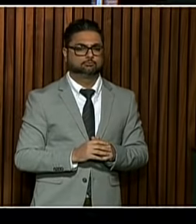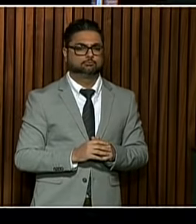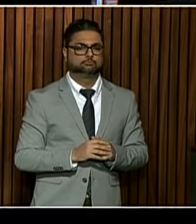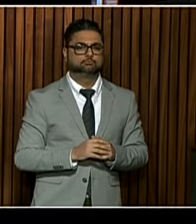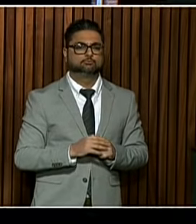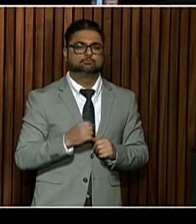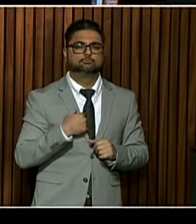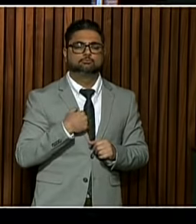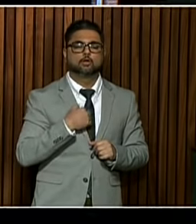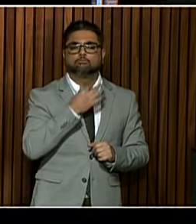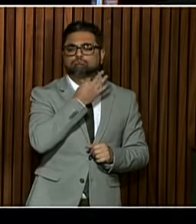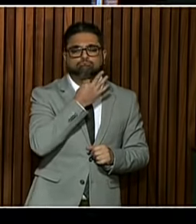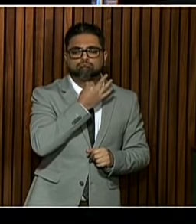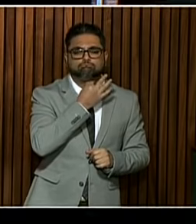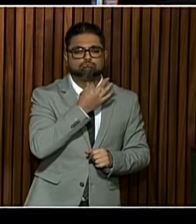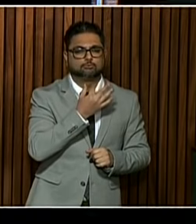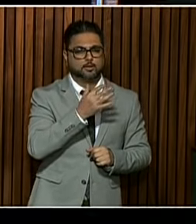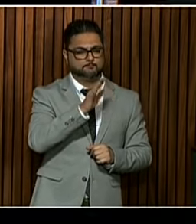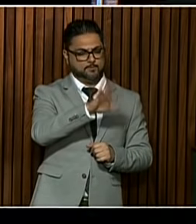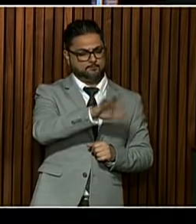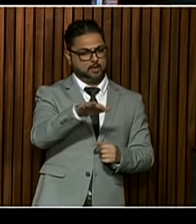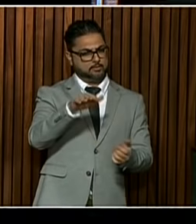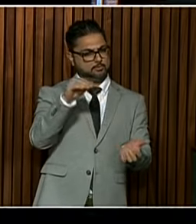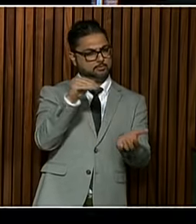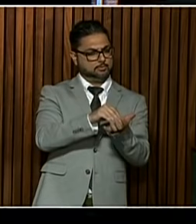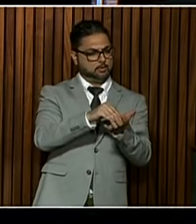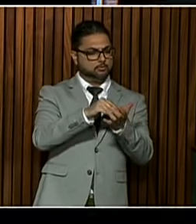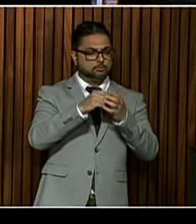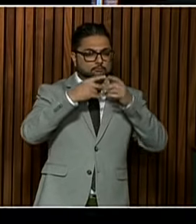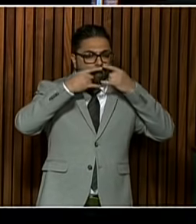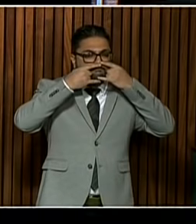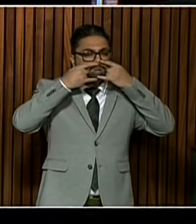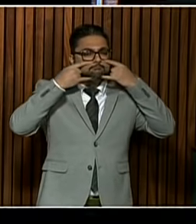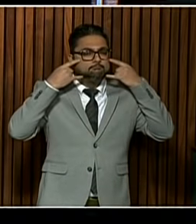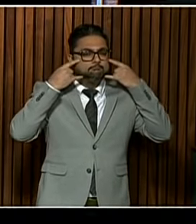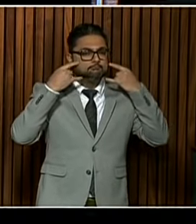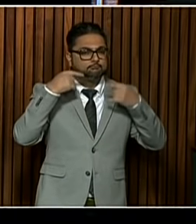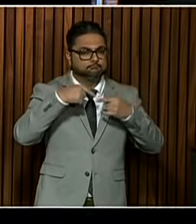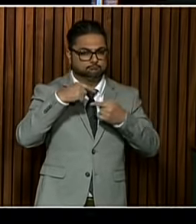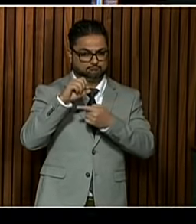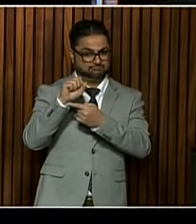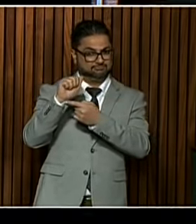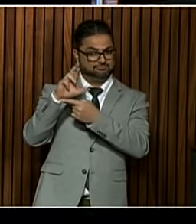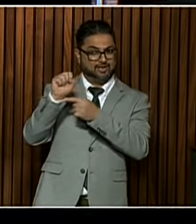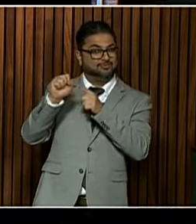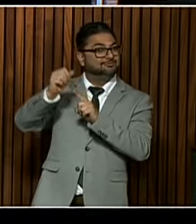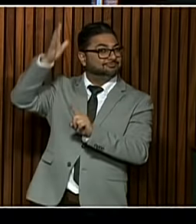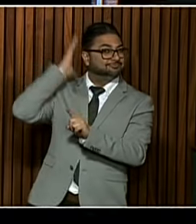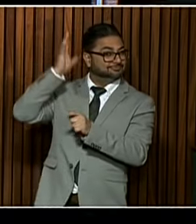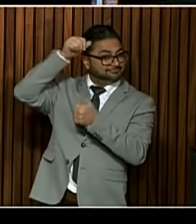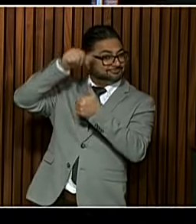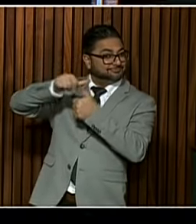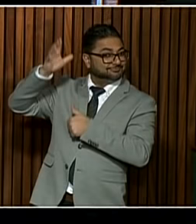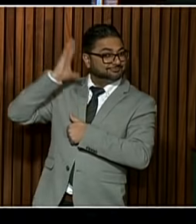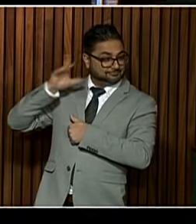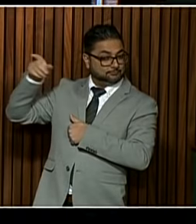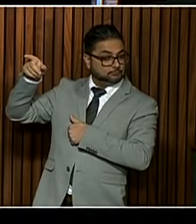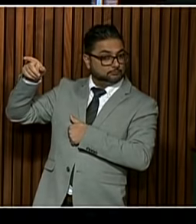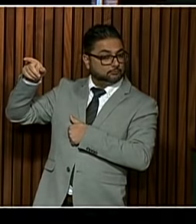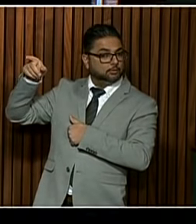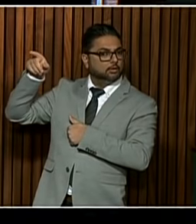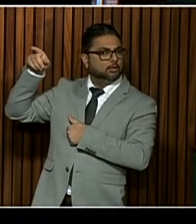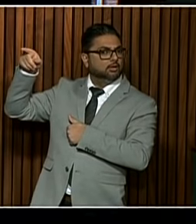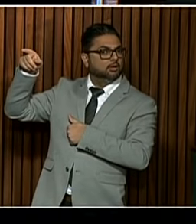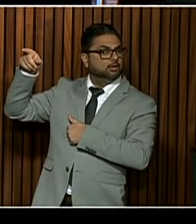were stockpiled after SARS. I know that those masks have expired. Have they all been destroyed? And if not, how many